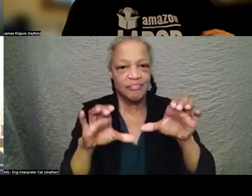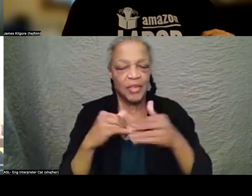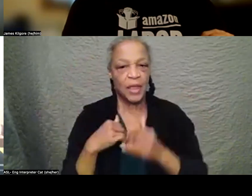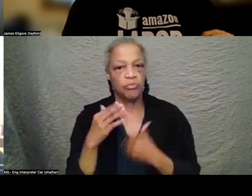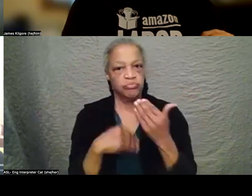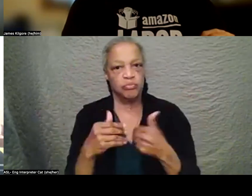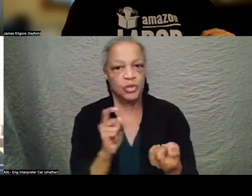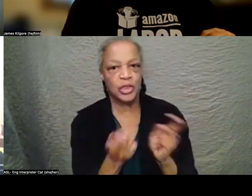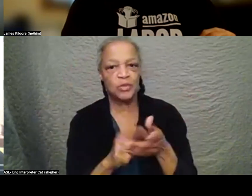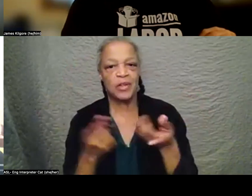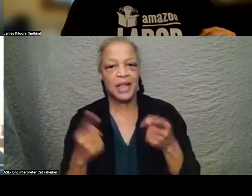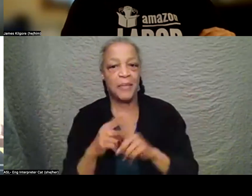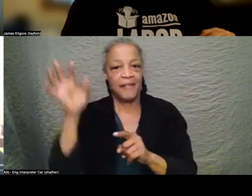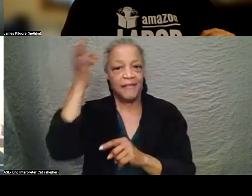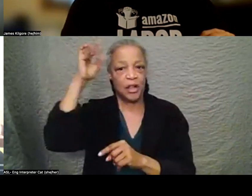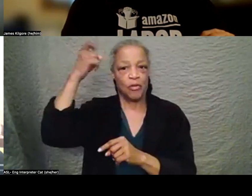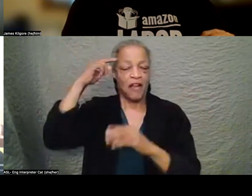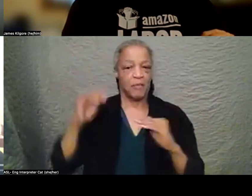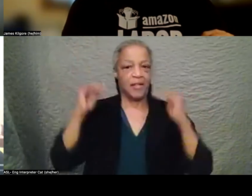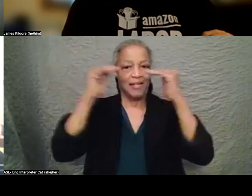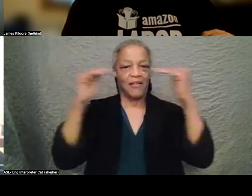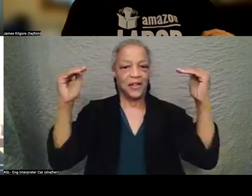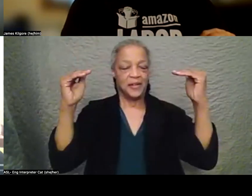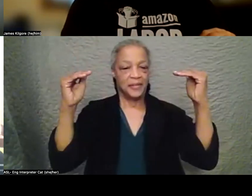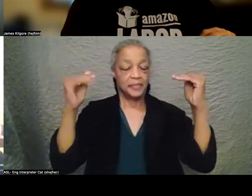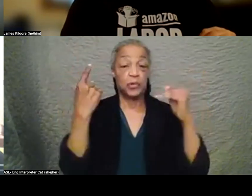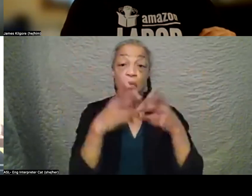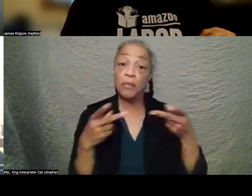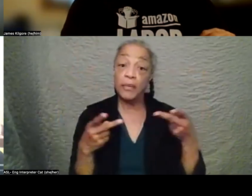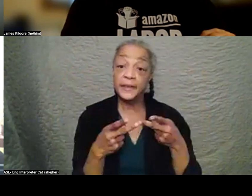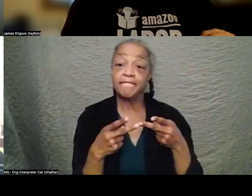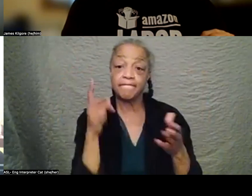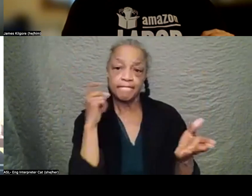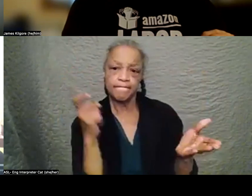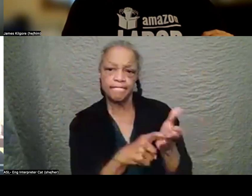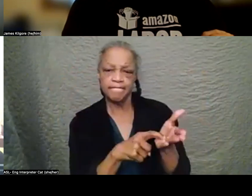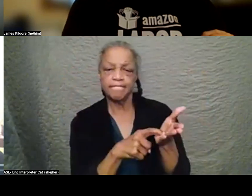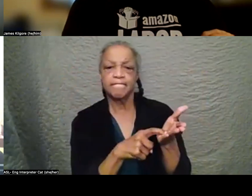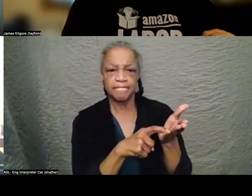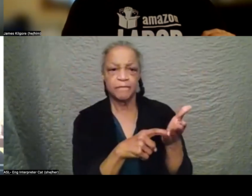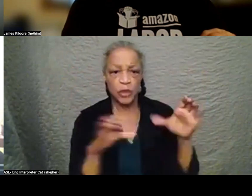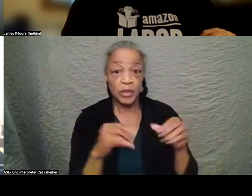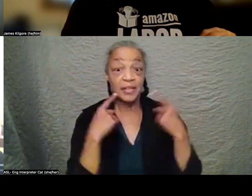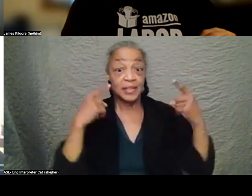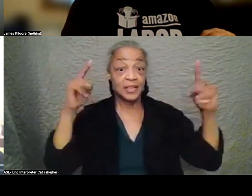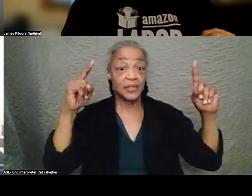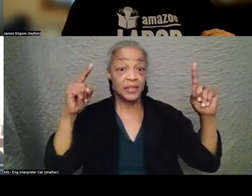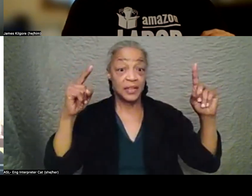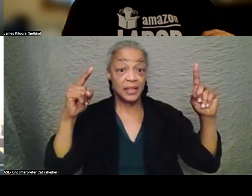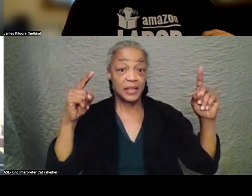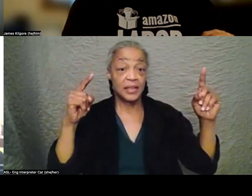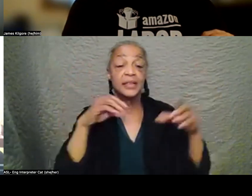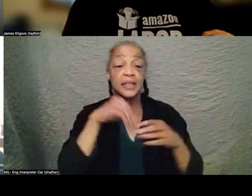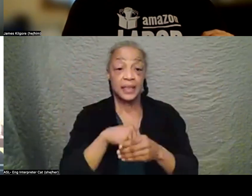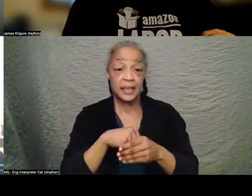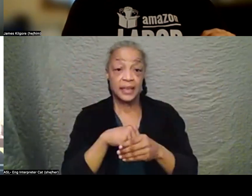happening at the federal level. And I think one of the places where it was seen to be done really successfully was actually within